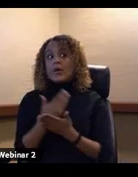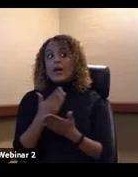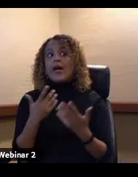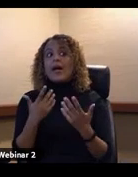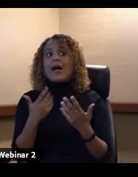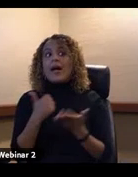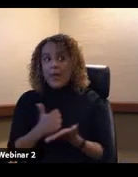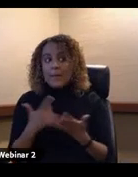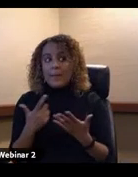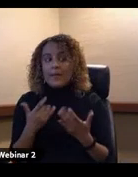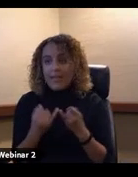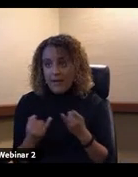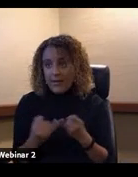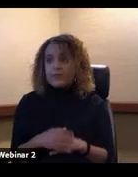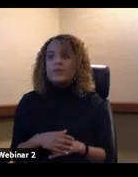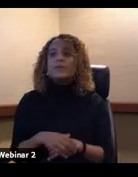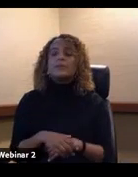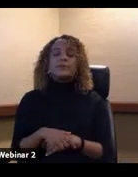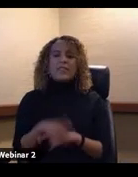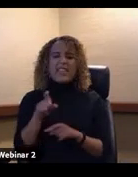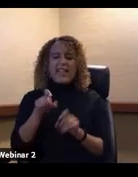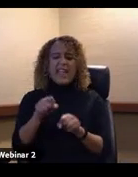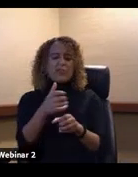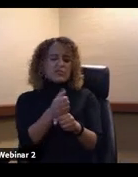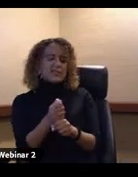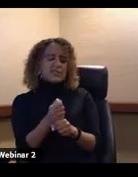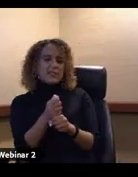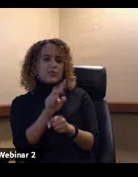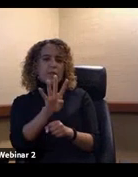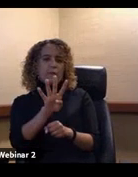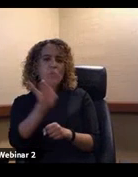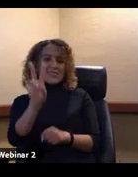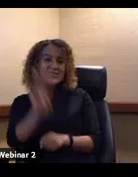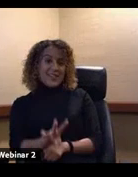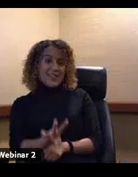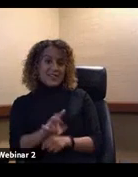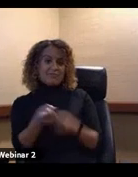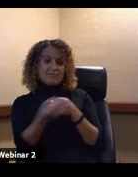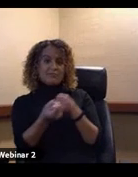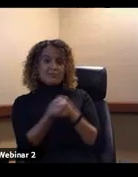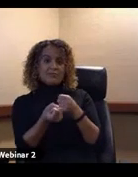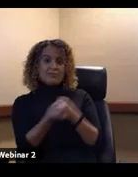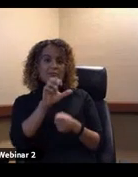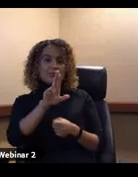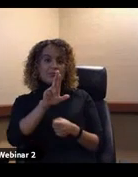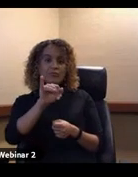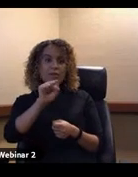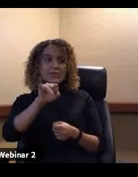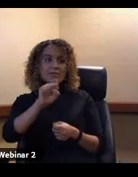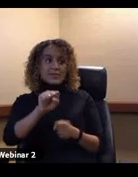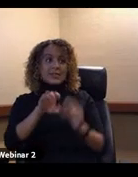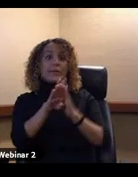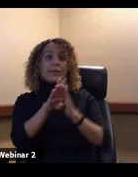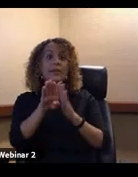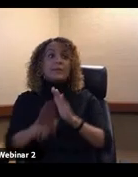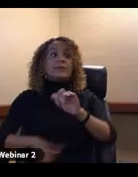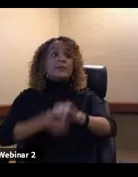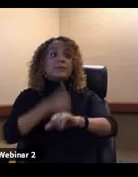new helpline for Muslim sexual assault survivors so they could receive 24/7 crisis support. And they developed